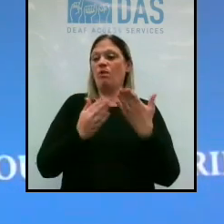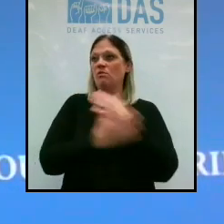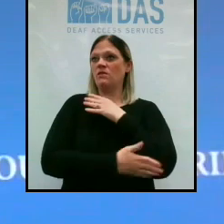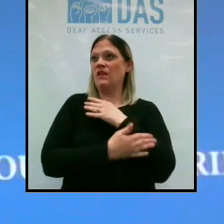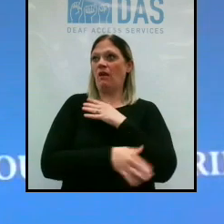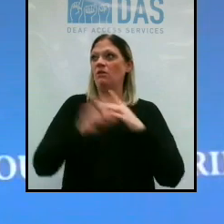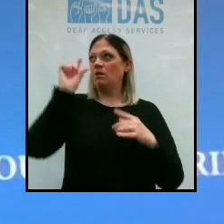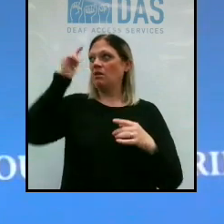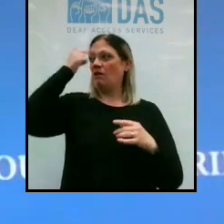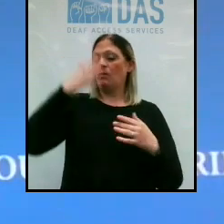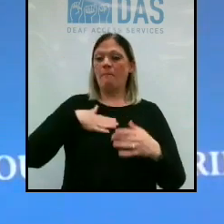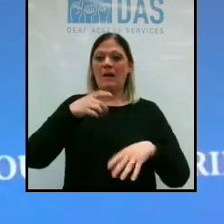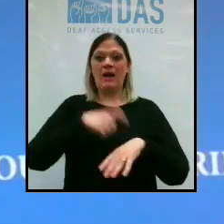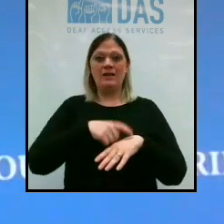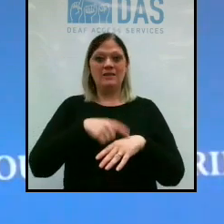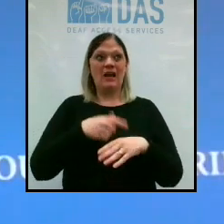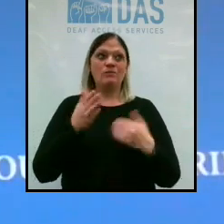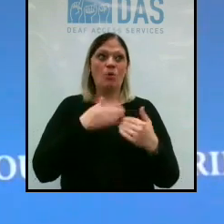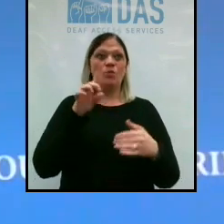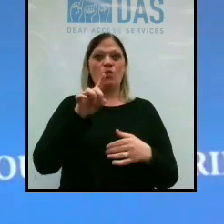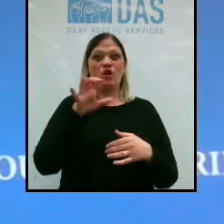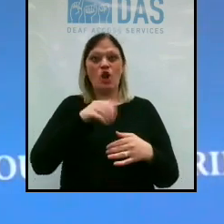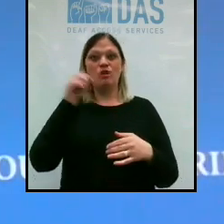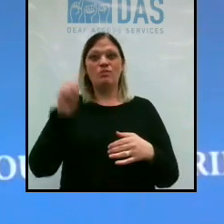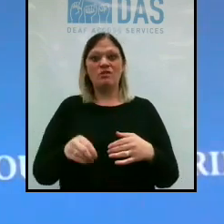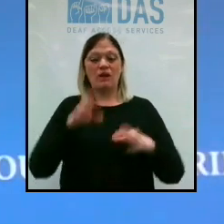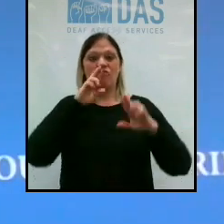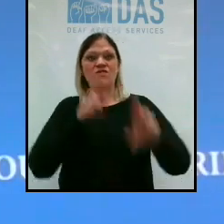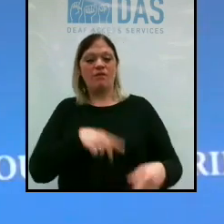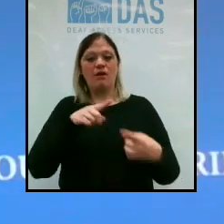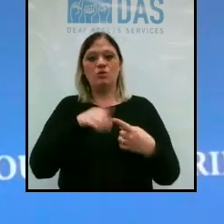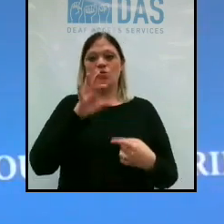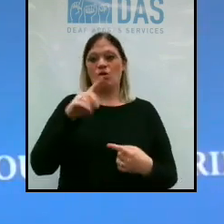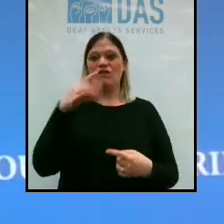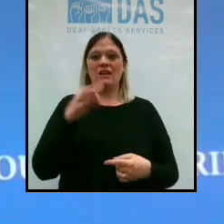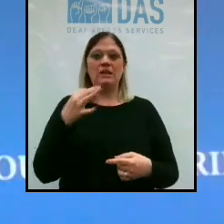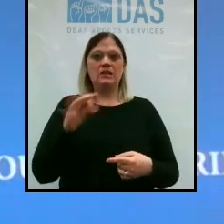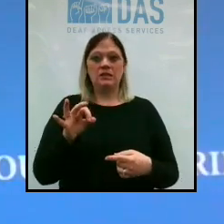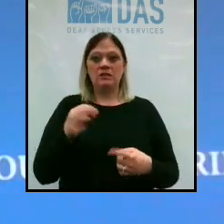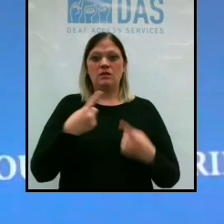has been spent almost 100% on response to COVID-19